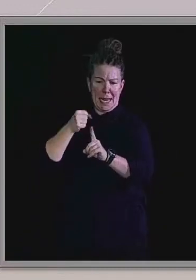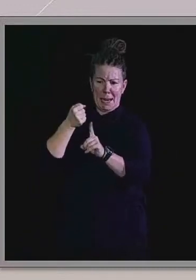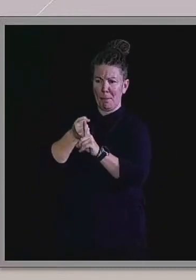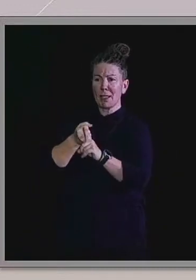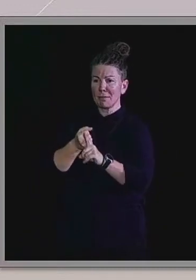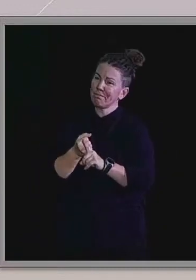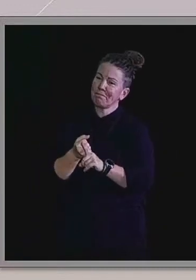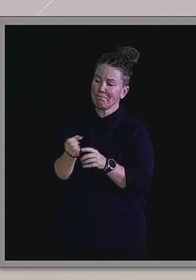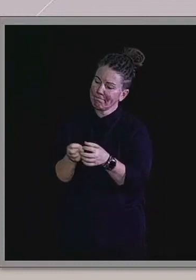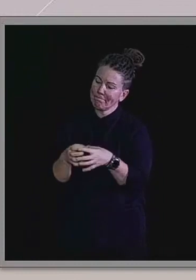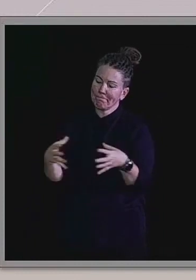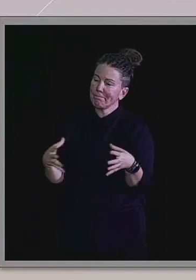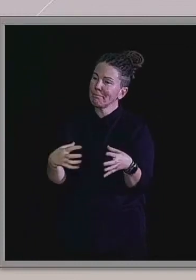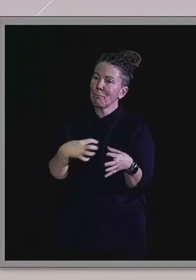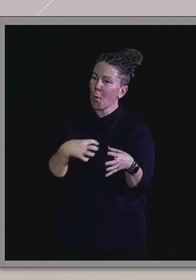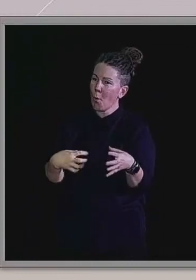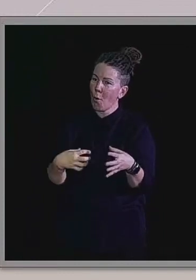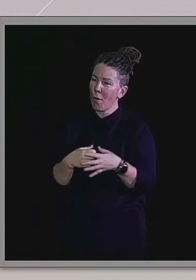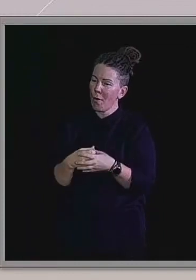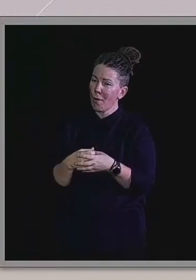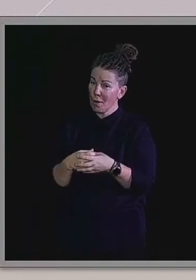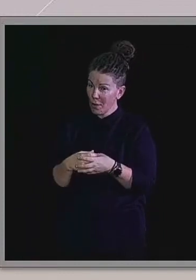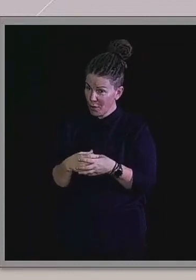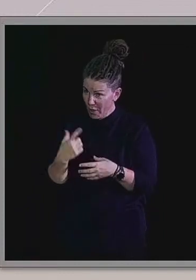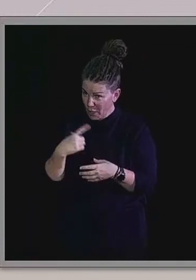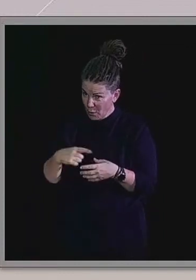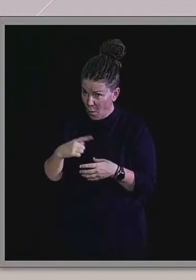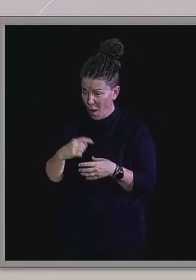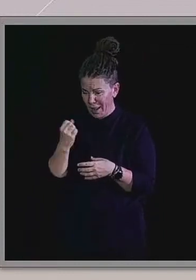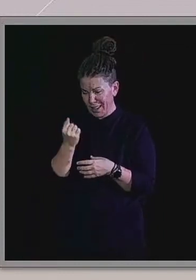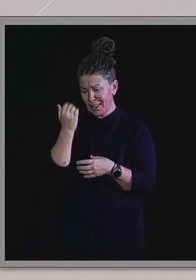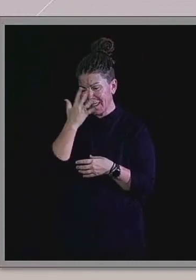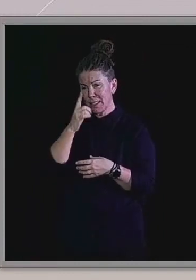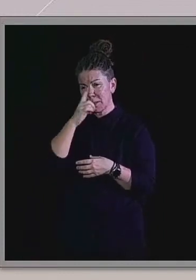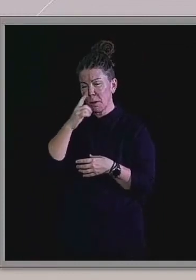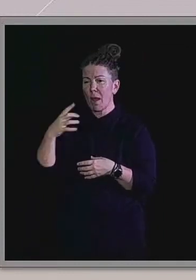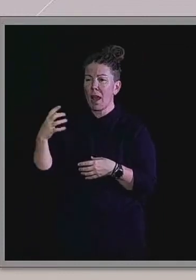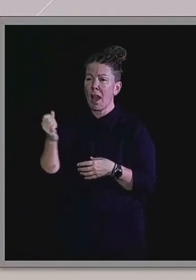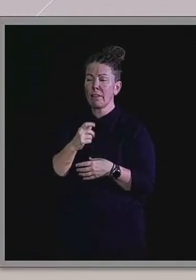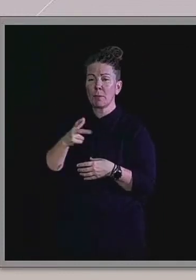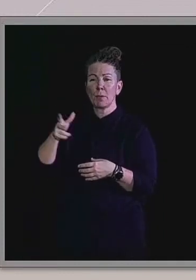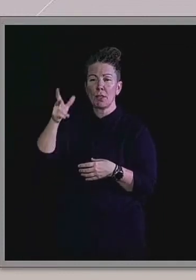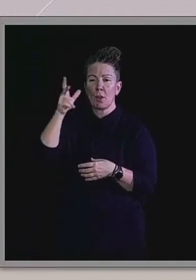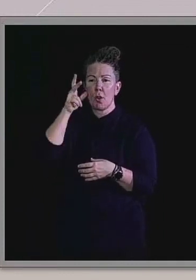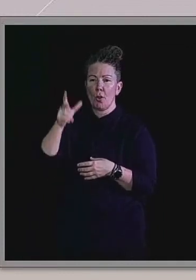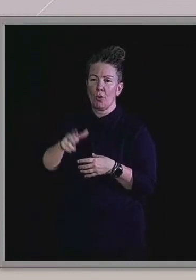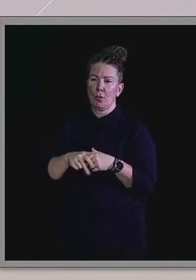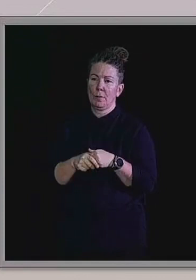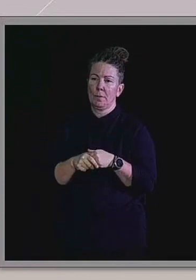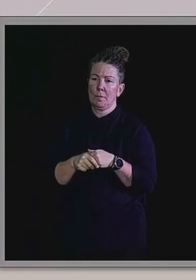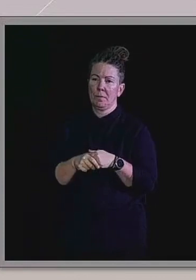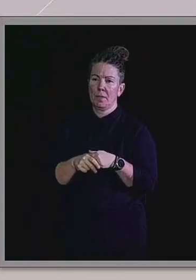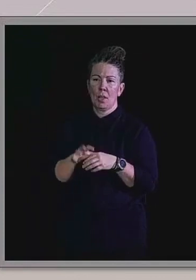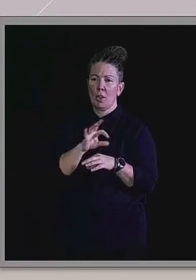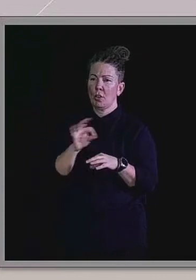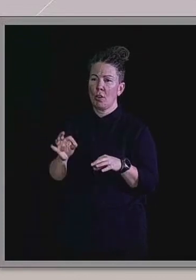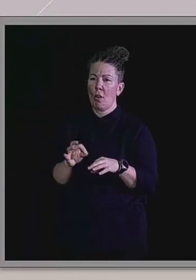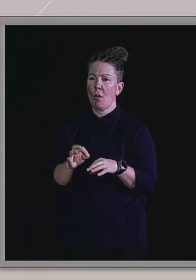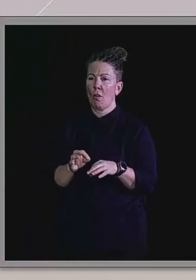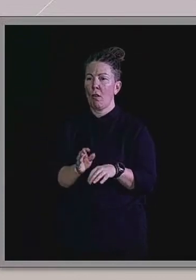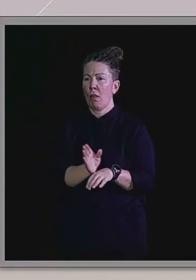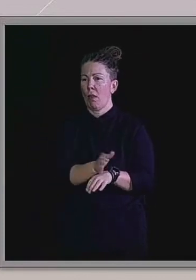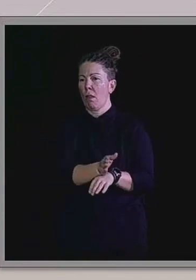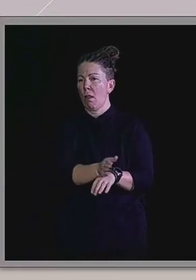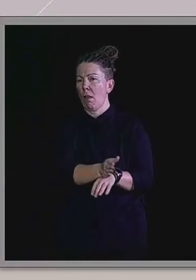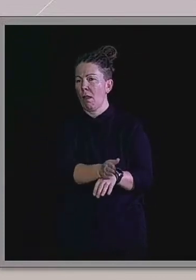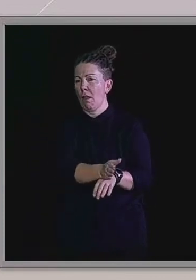So I think for that reason, it's important that Aboriginal people have a voice, and they don't just get sort of steamrolled